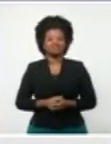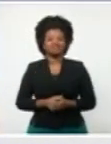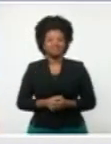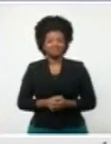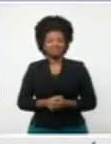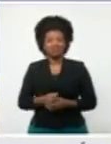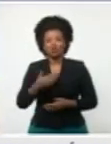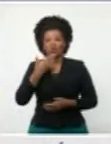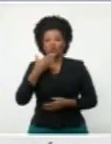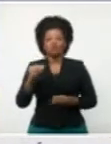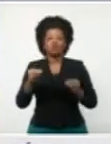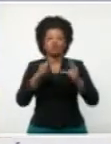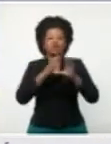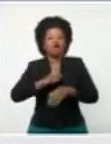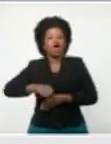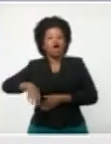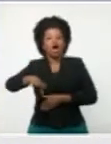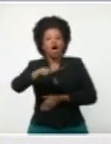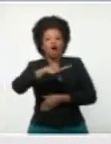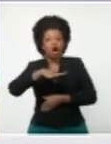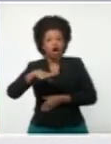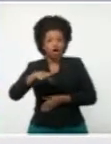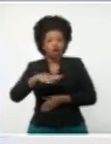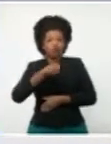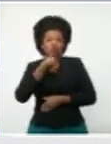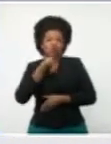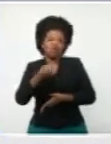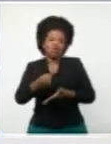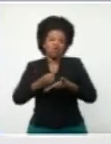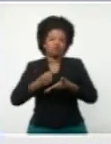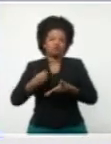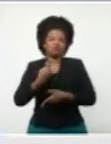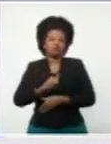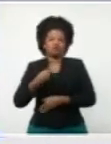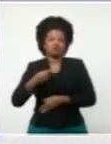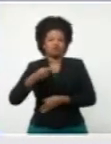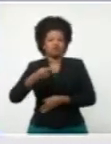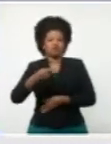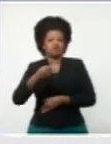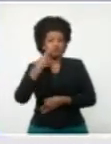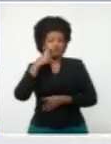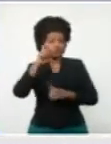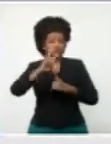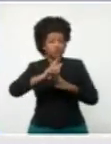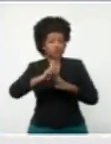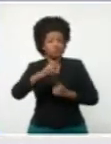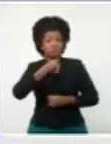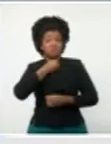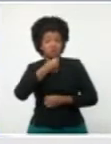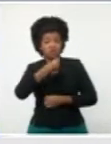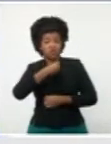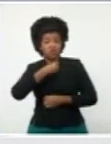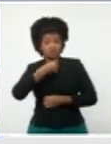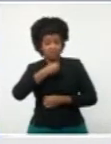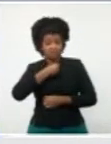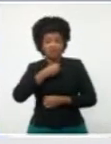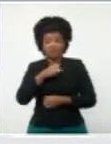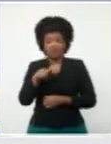Good morning to you, to all those people tuning in, and good morning to Abdiel, who supports us from the studios.